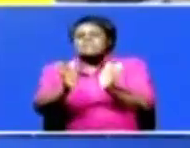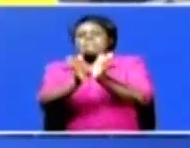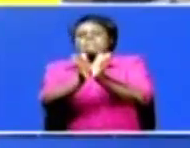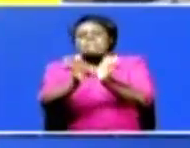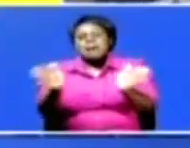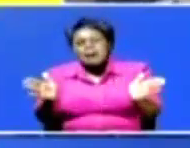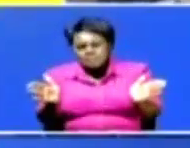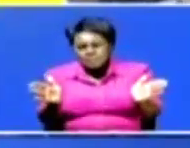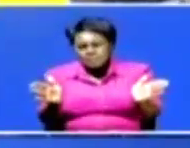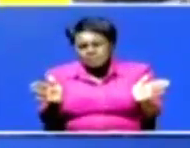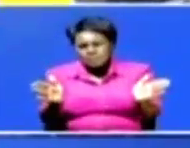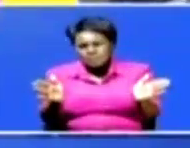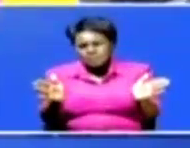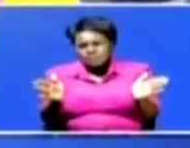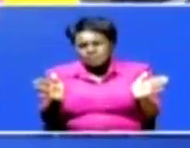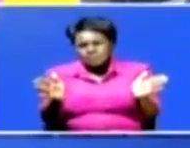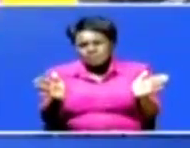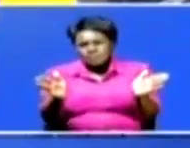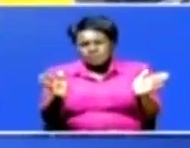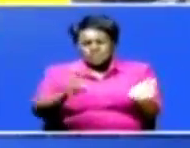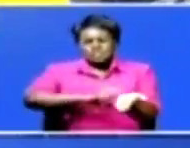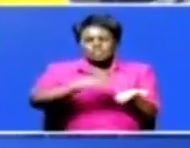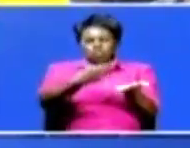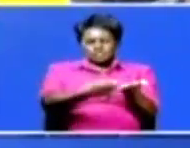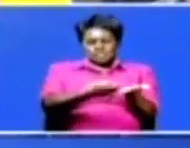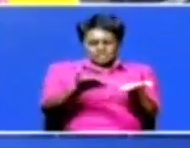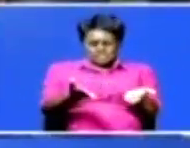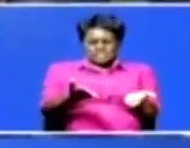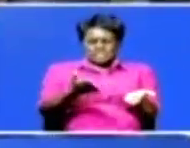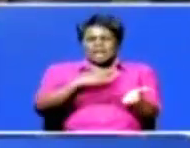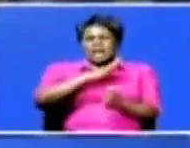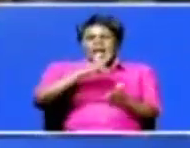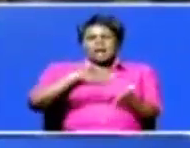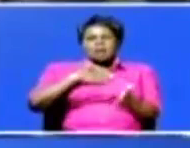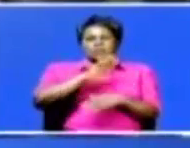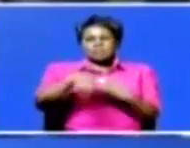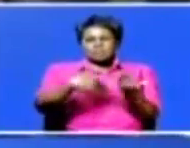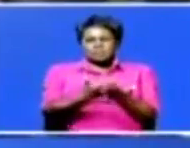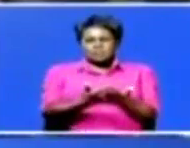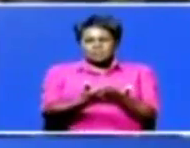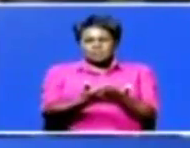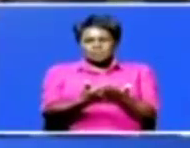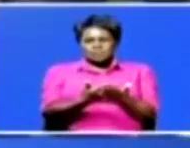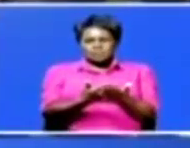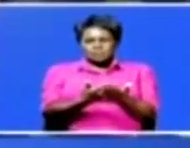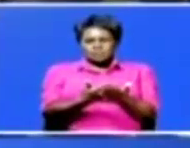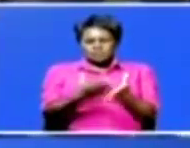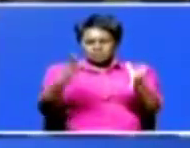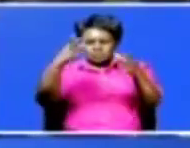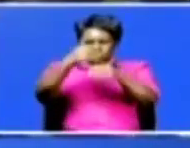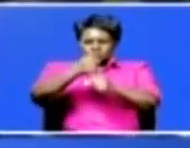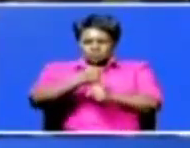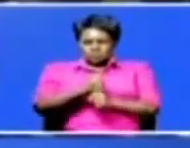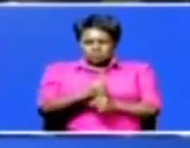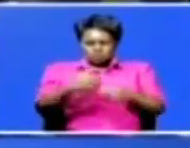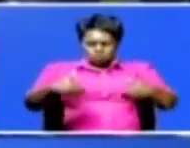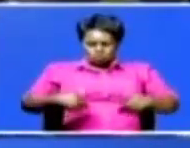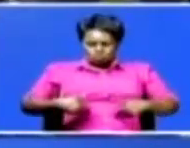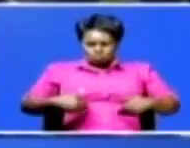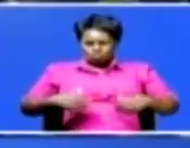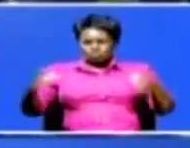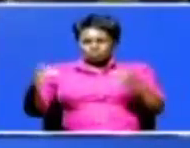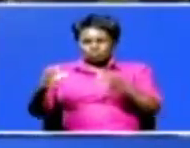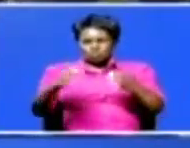wananchi wa Kenya. Hii rasilimali ni yetu sisi wote. It is my hope that residents associations, youth